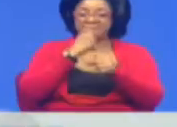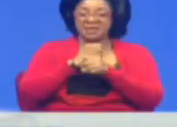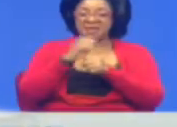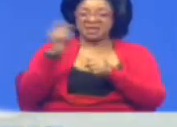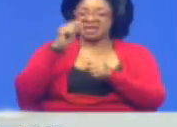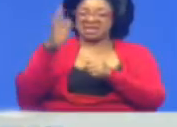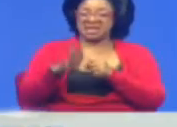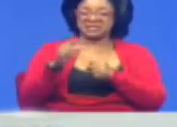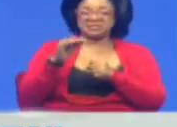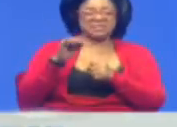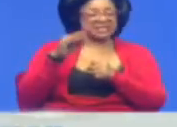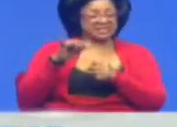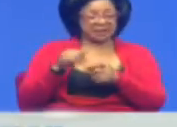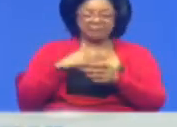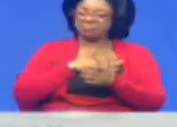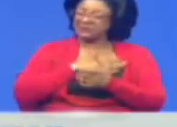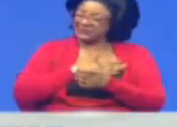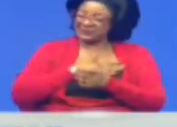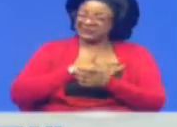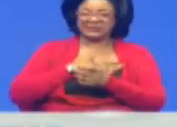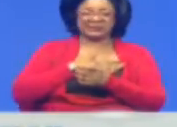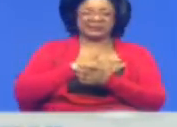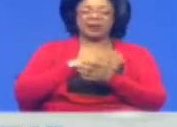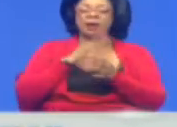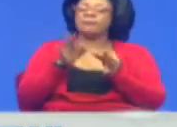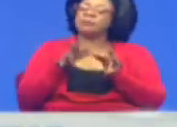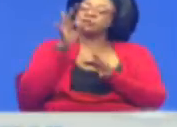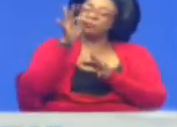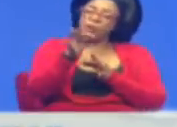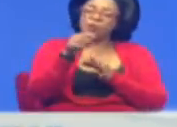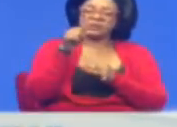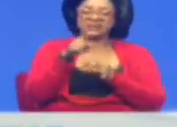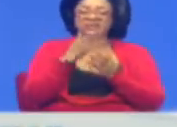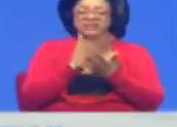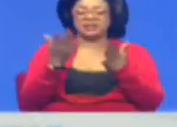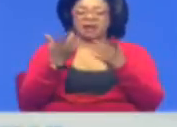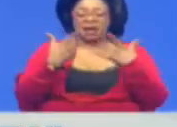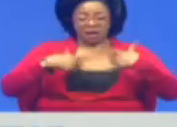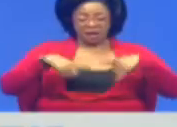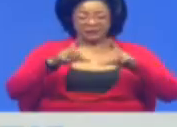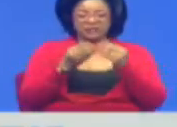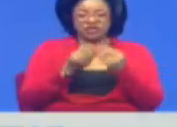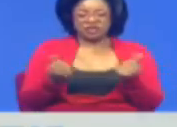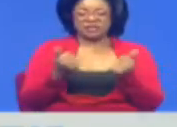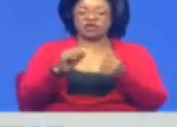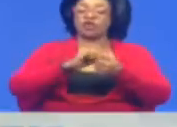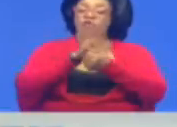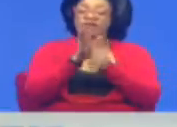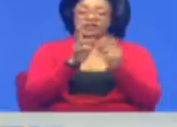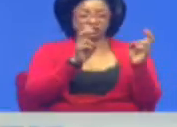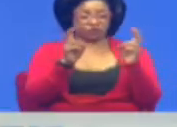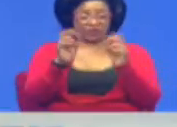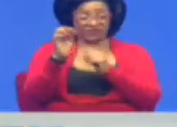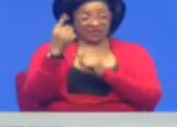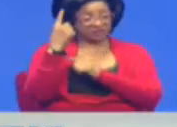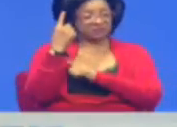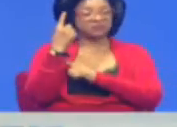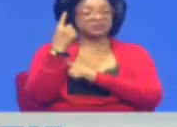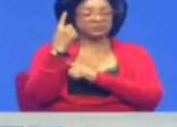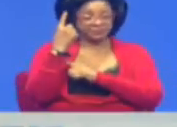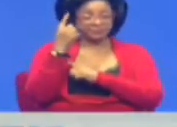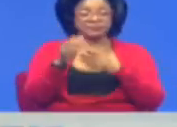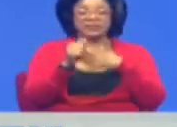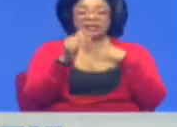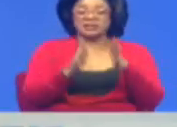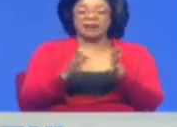rejected. Please postpone this thing. Let us address the COVID-19 issue. The leaders say some